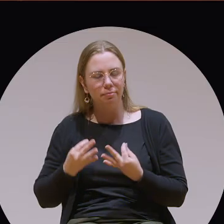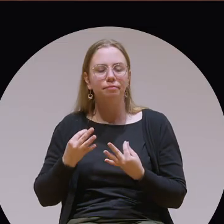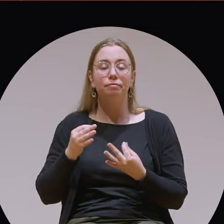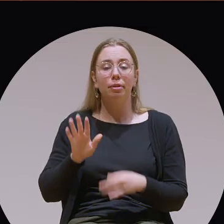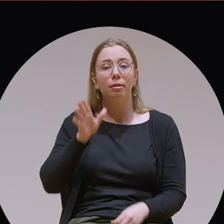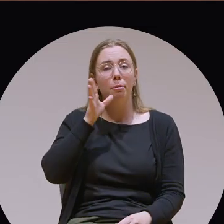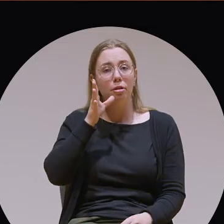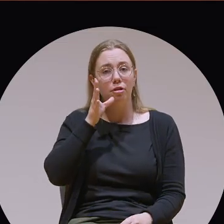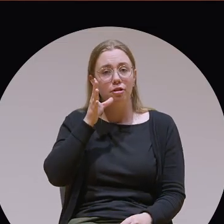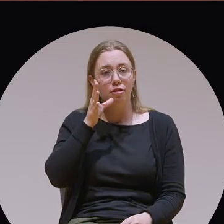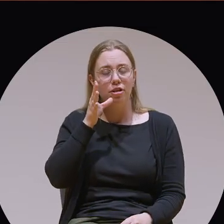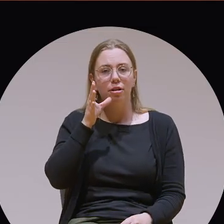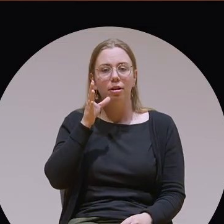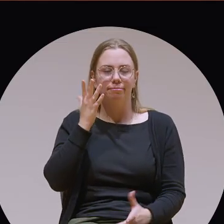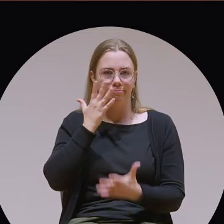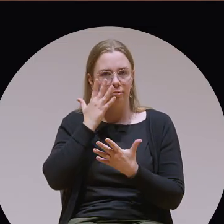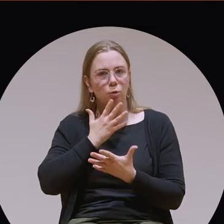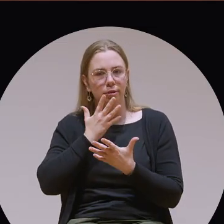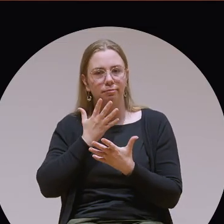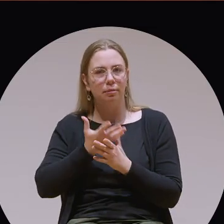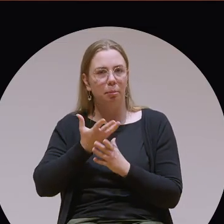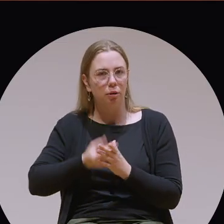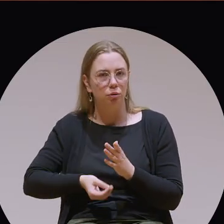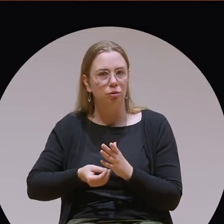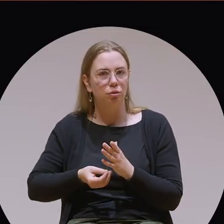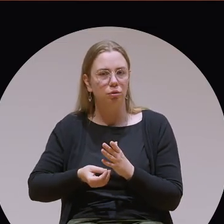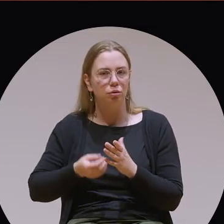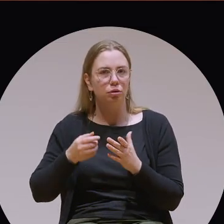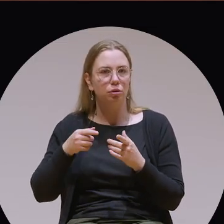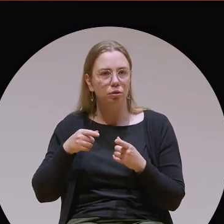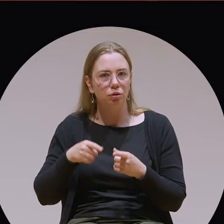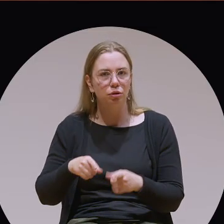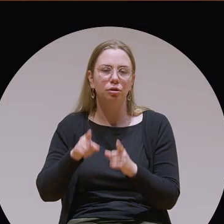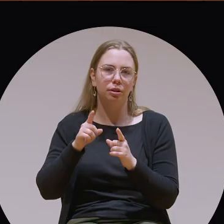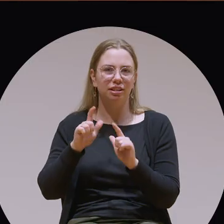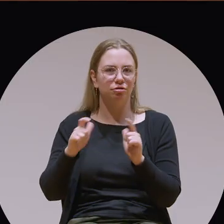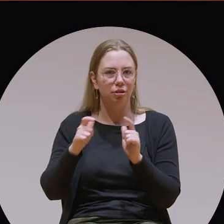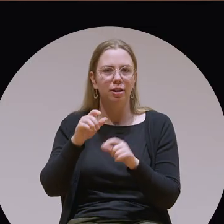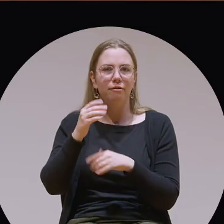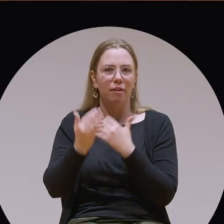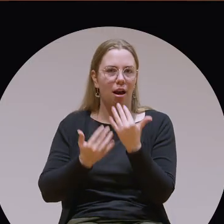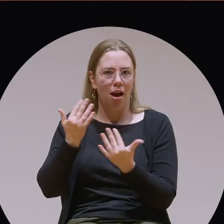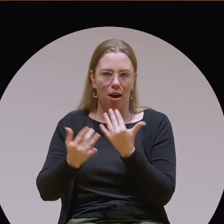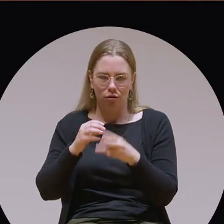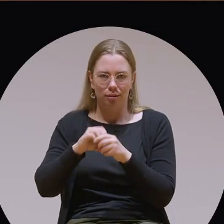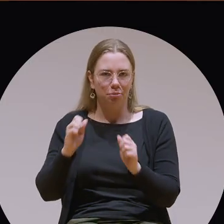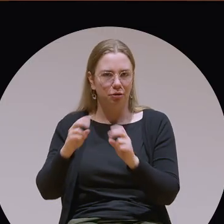His mother very sadly perished in the Great Magic Lantern Fire in Paris in the